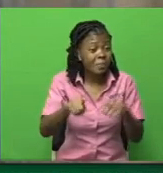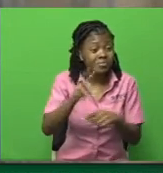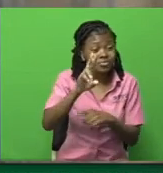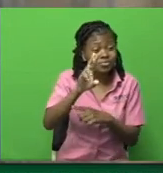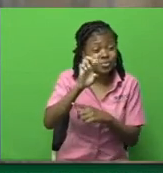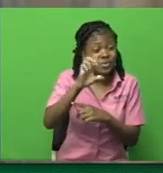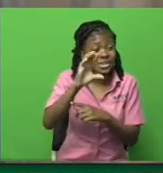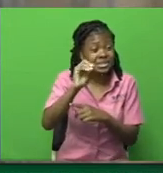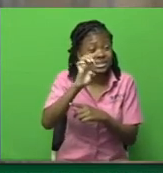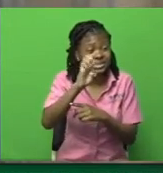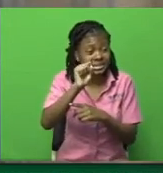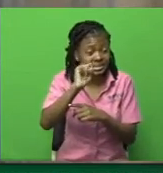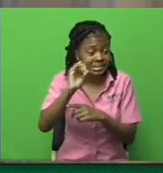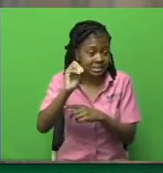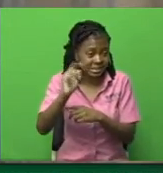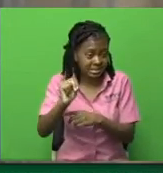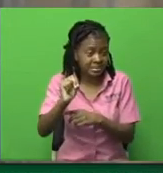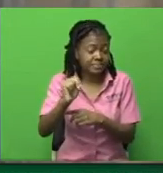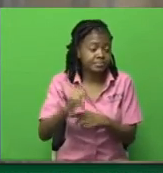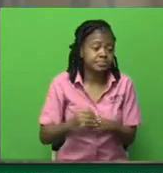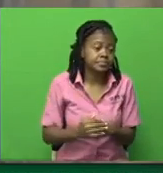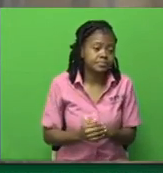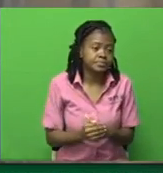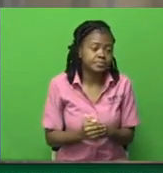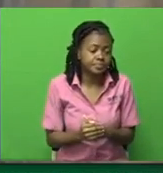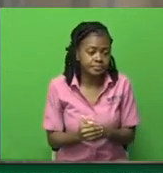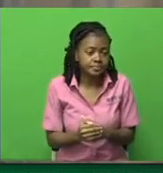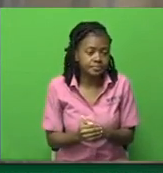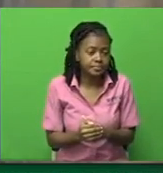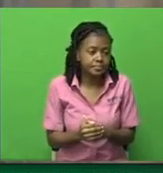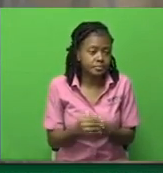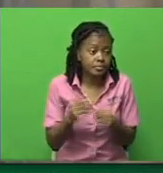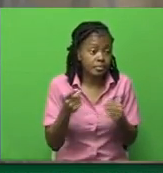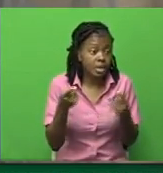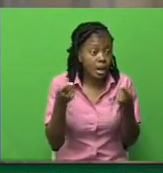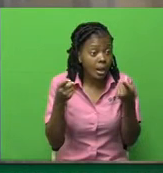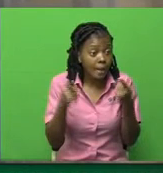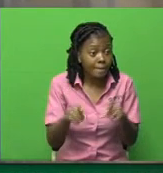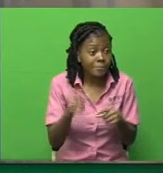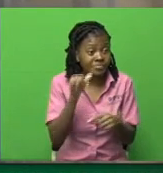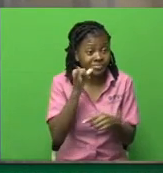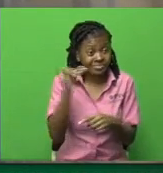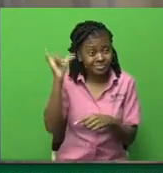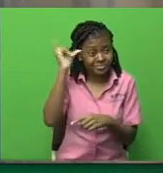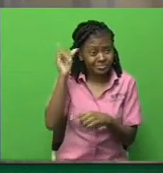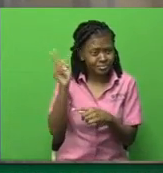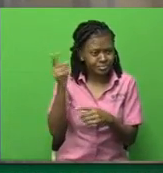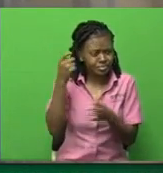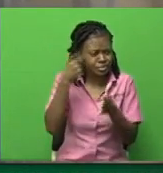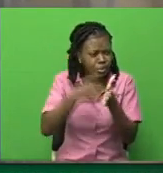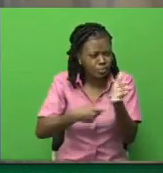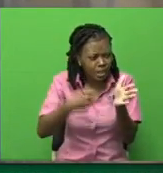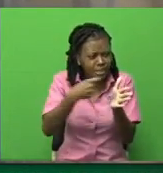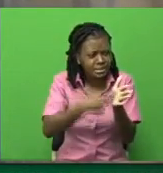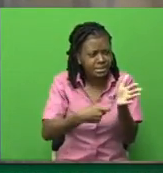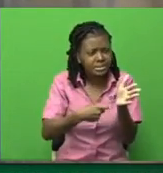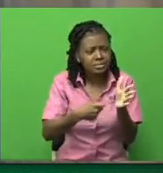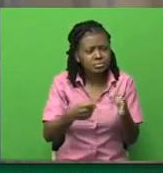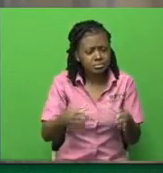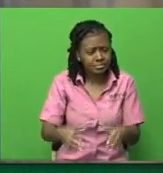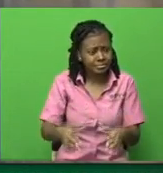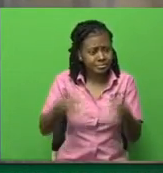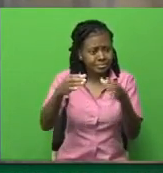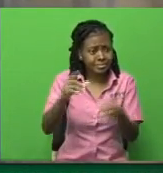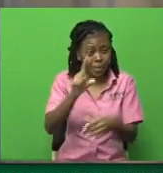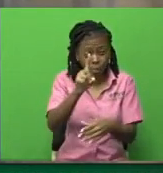OPEC output cut next week resulted in markets settling yesterday at prices generally below the U.S